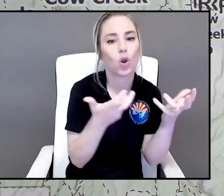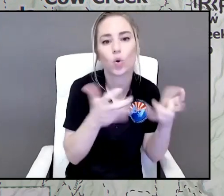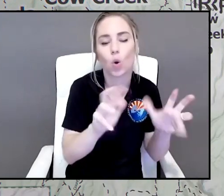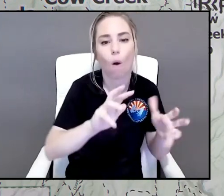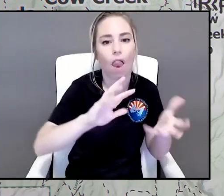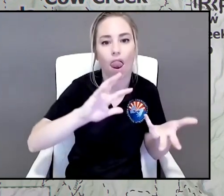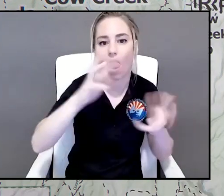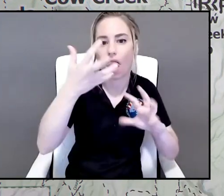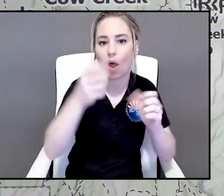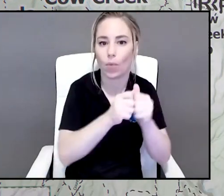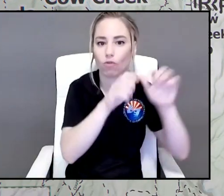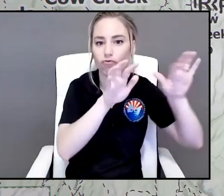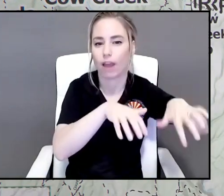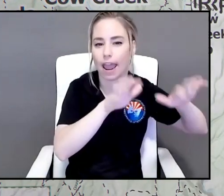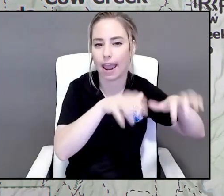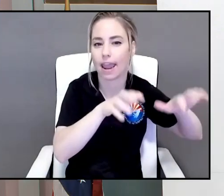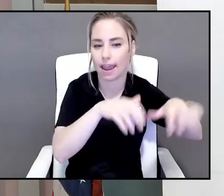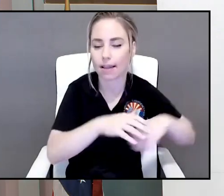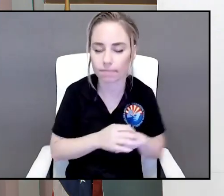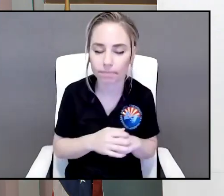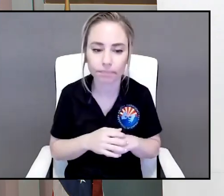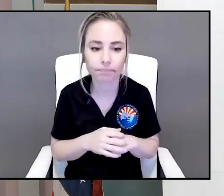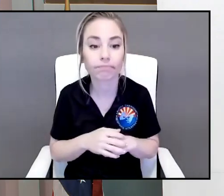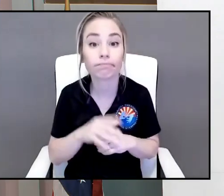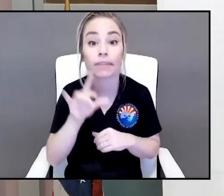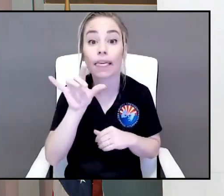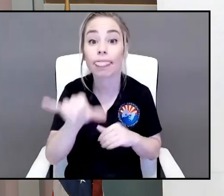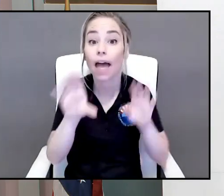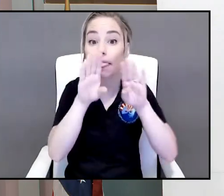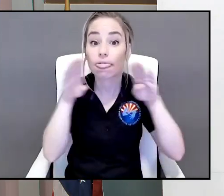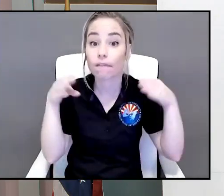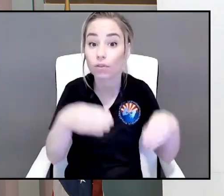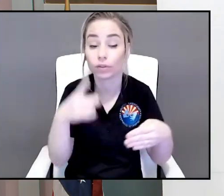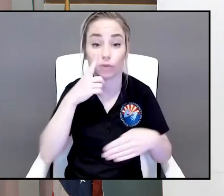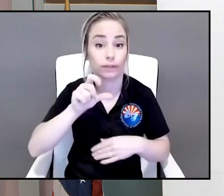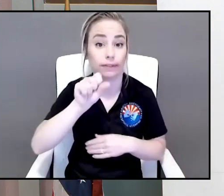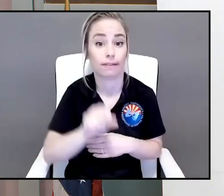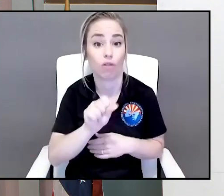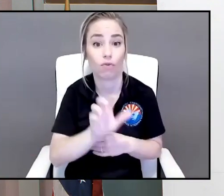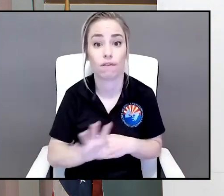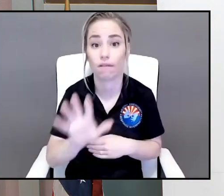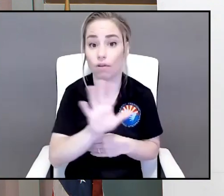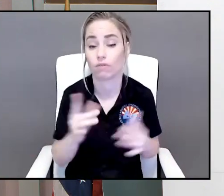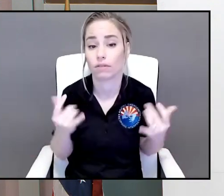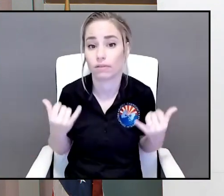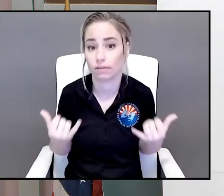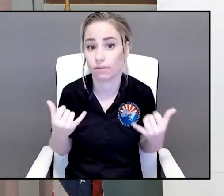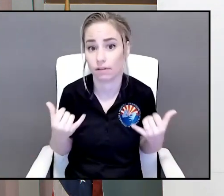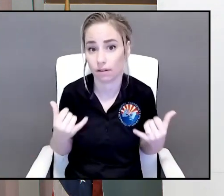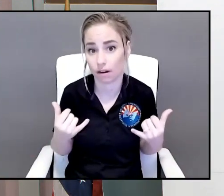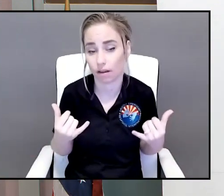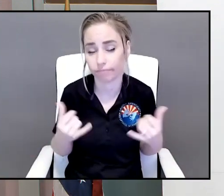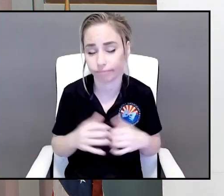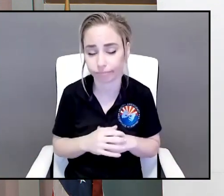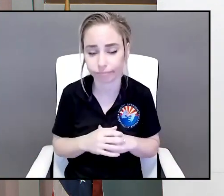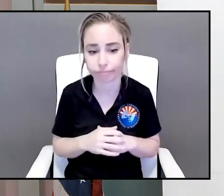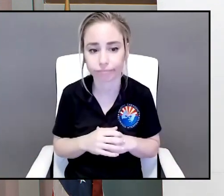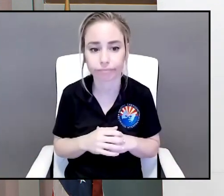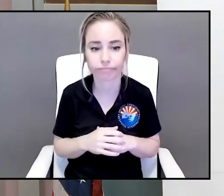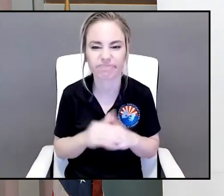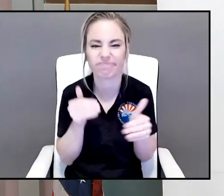So that's their main focus in the southern repair group that we have down here working around